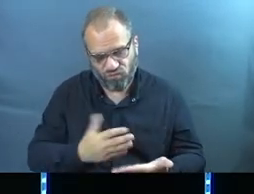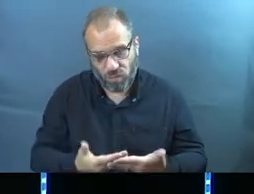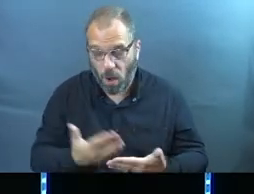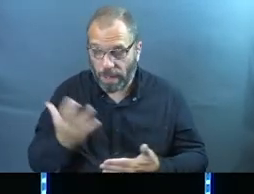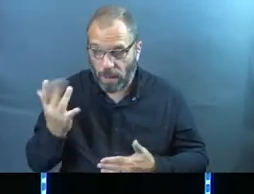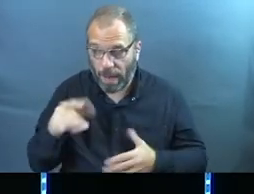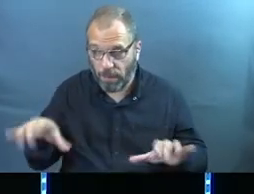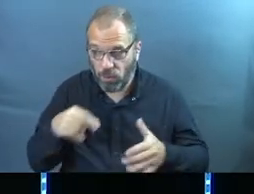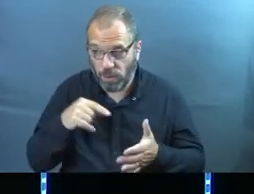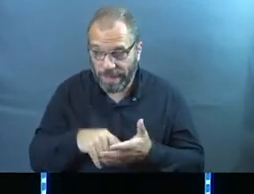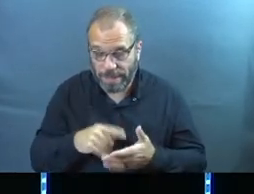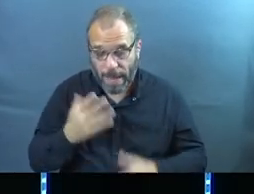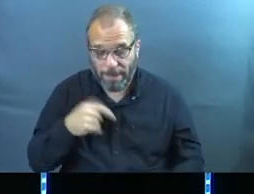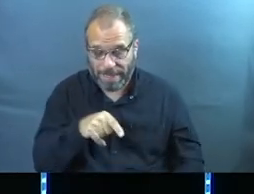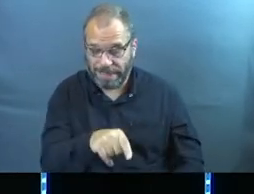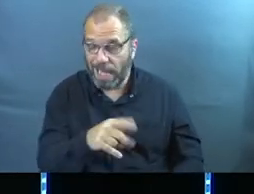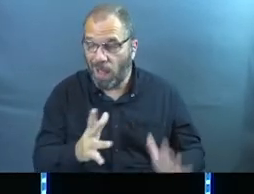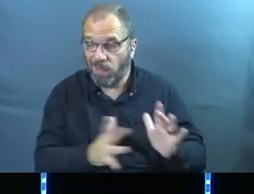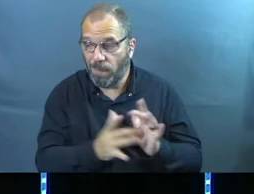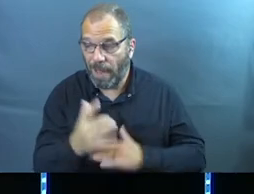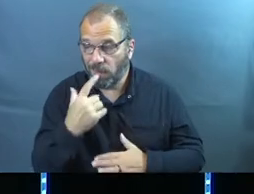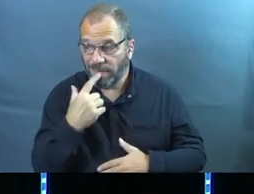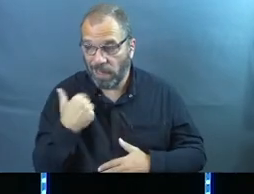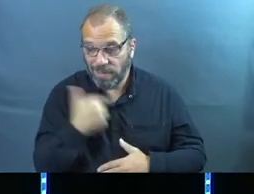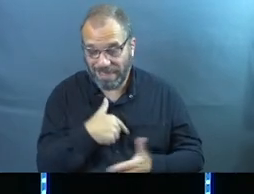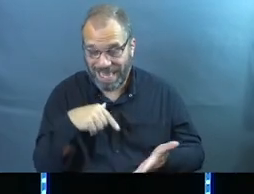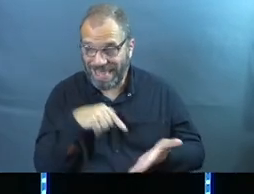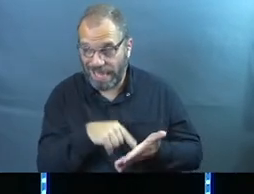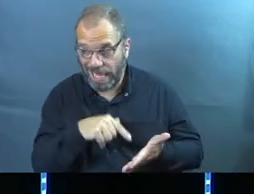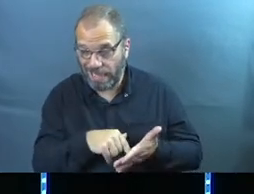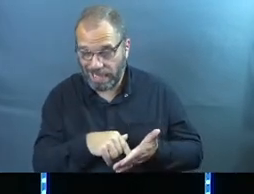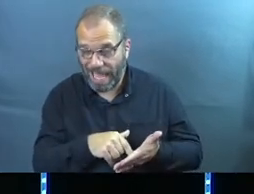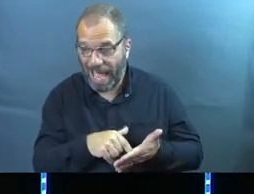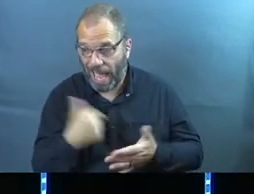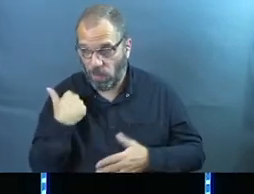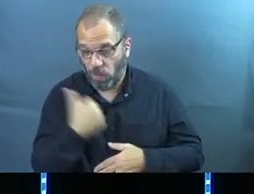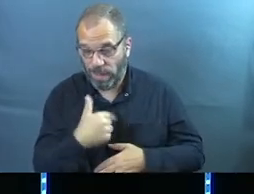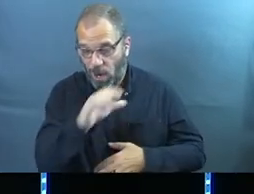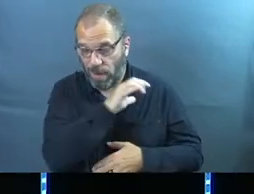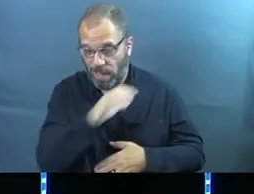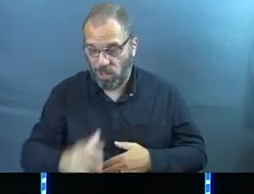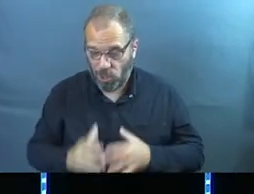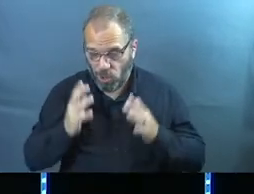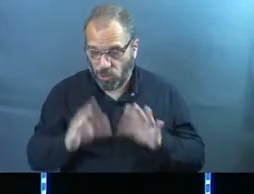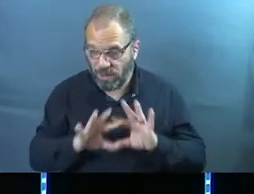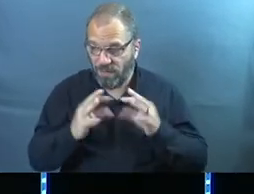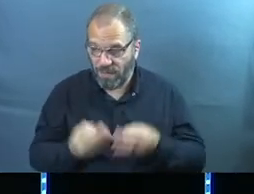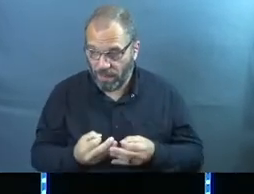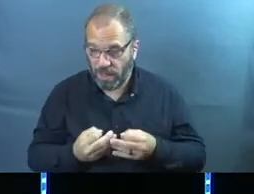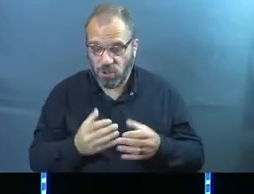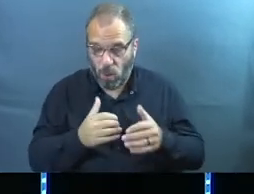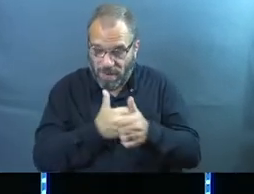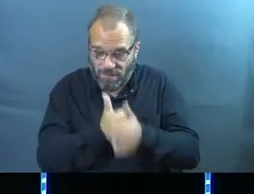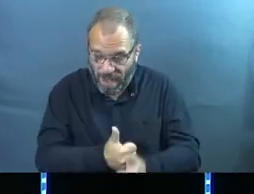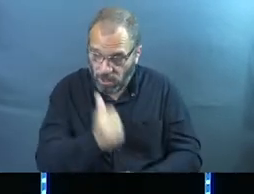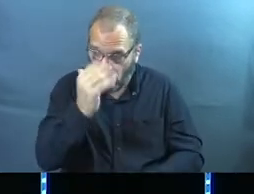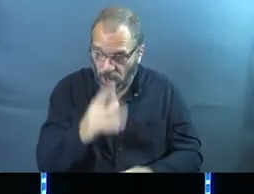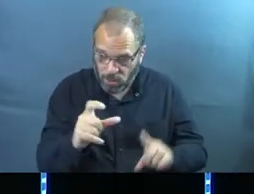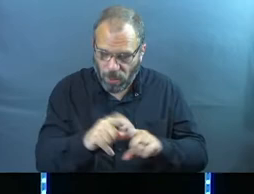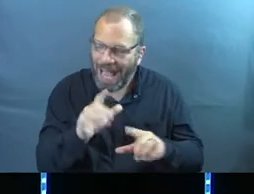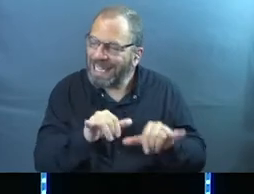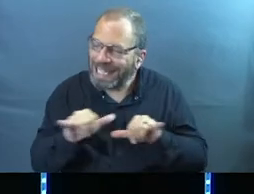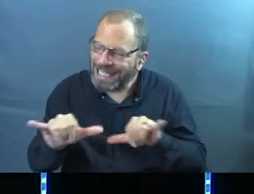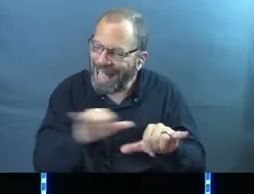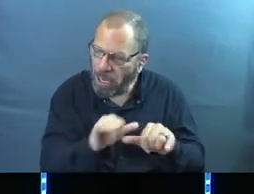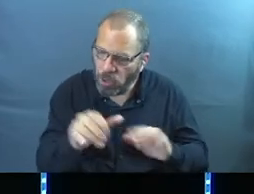X, guys, is because the Bible says this, and we're a Christian family. And so we go to God's word as our